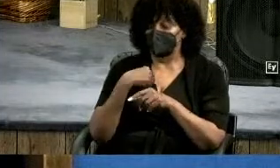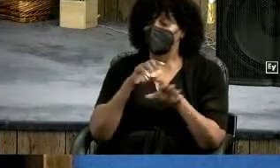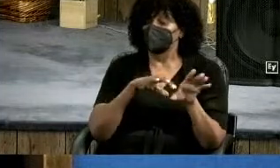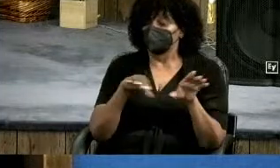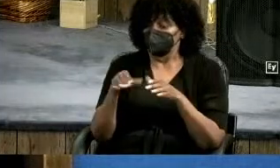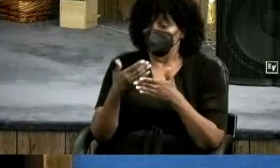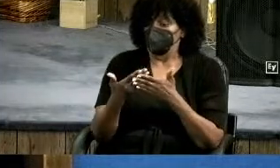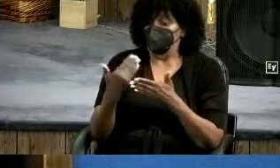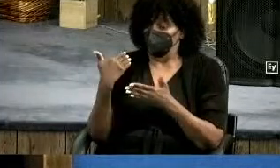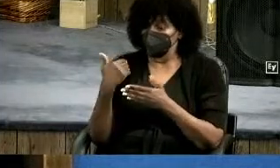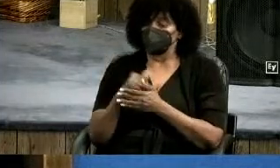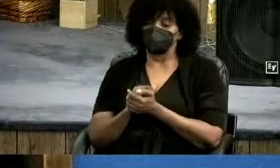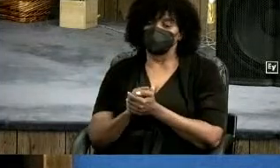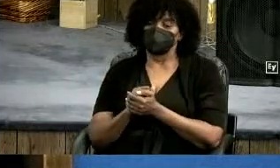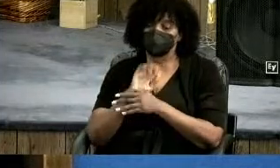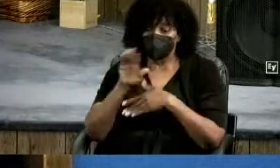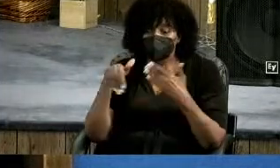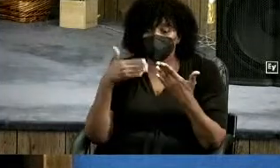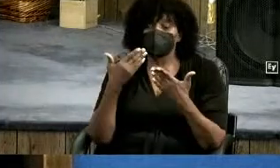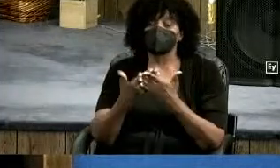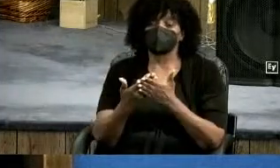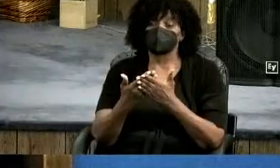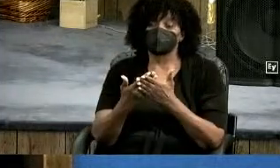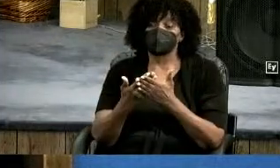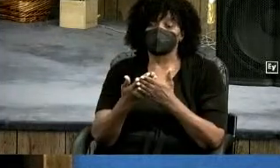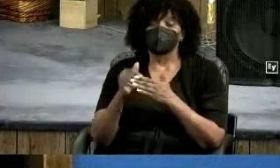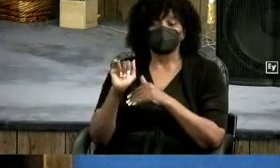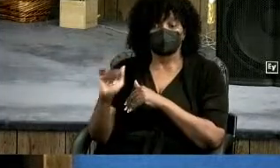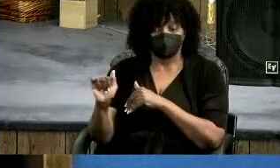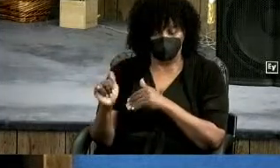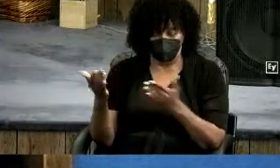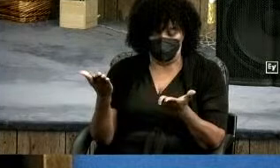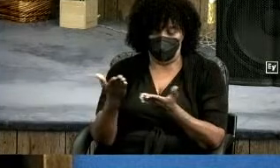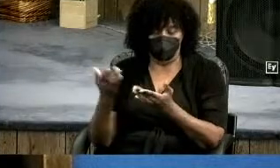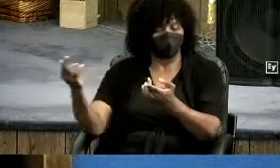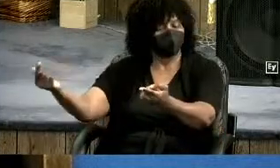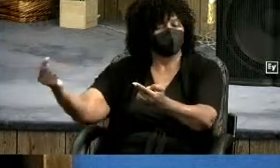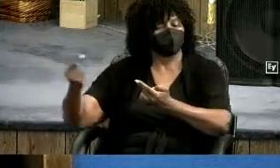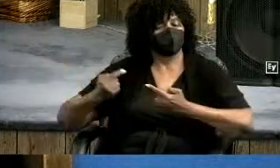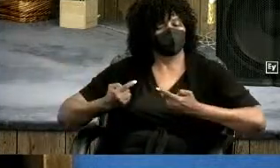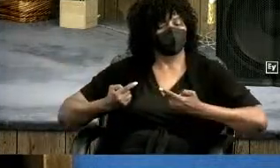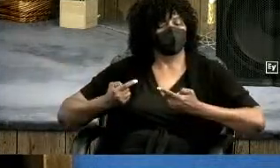for you. All that's left is for you to come back to me.